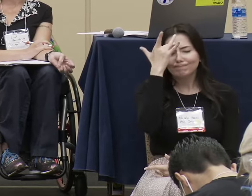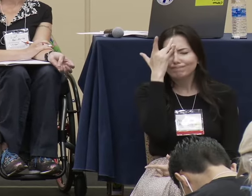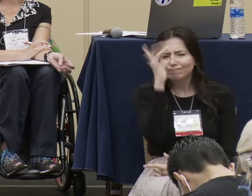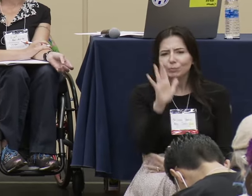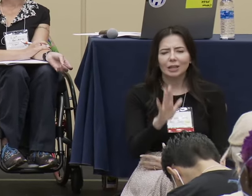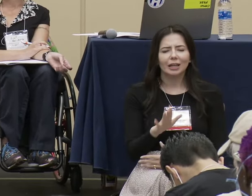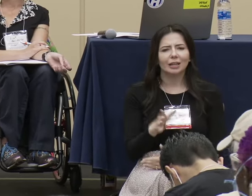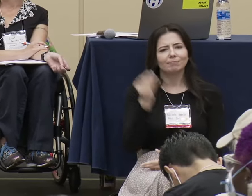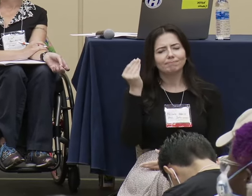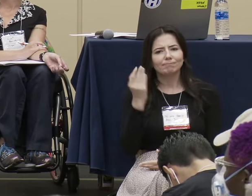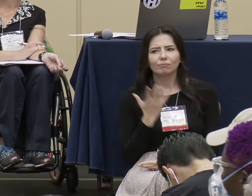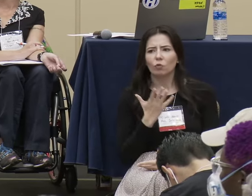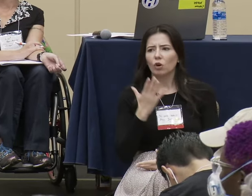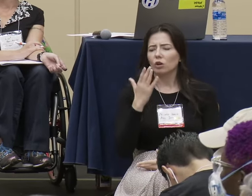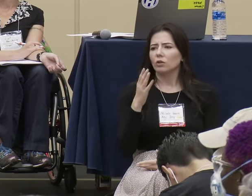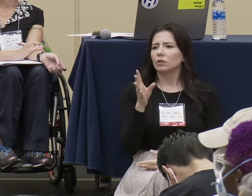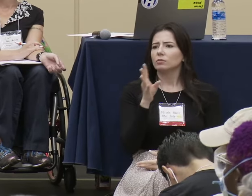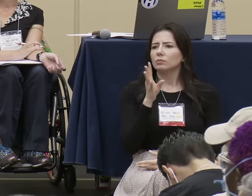talk.